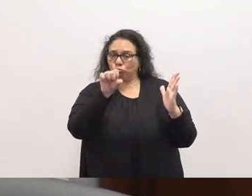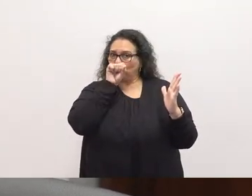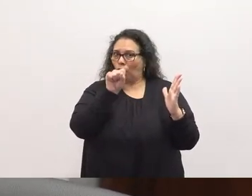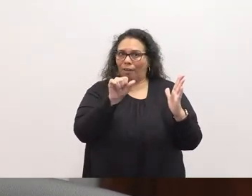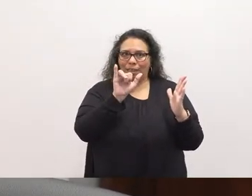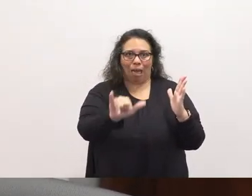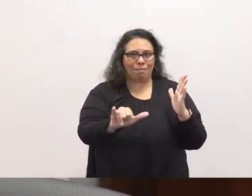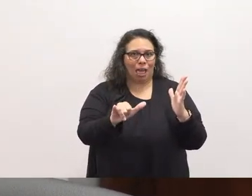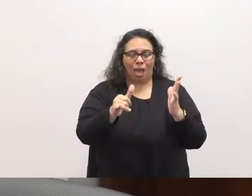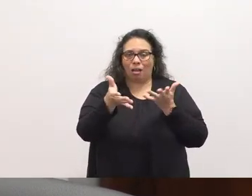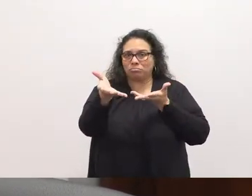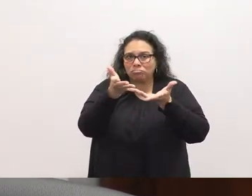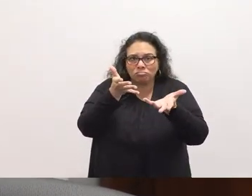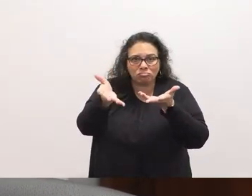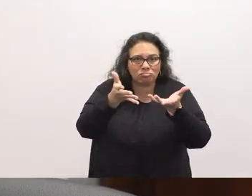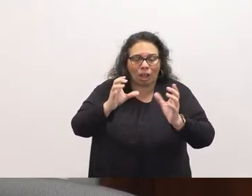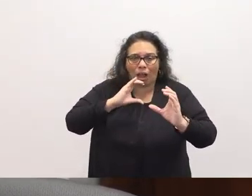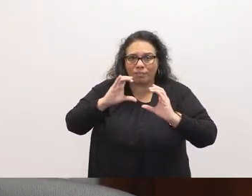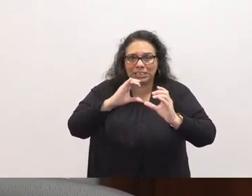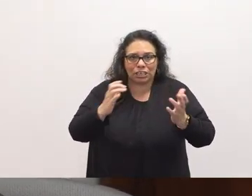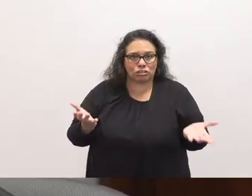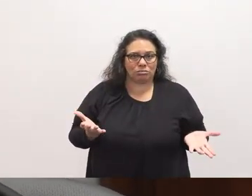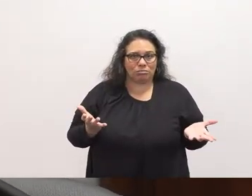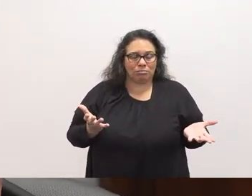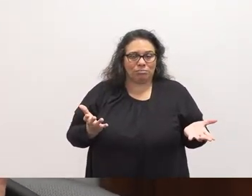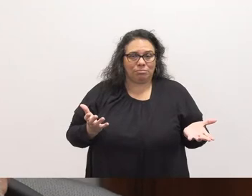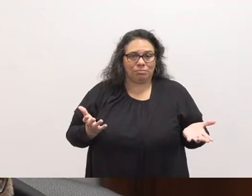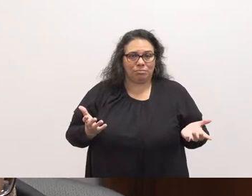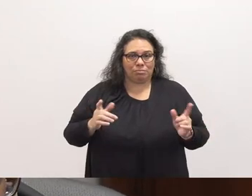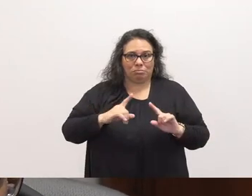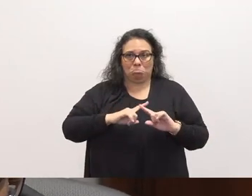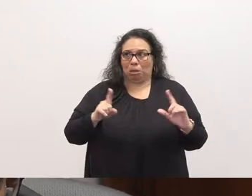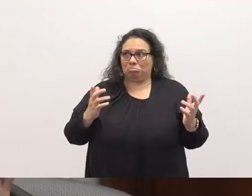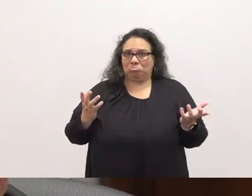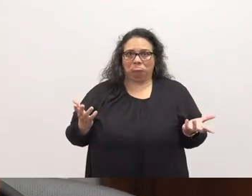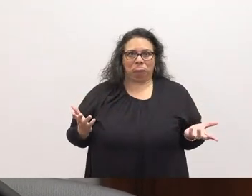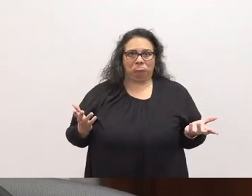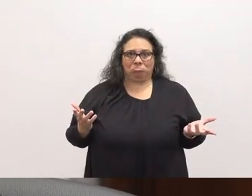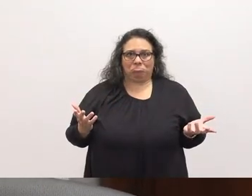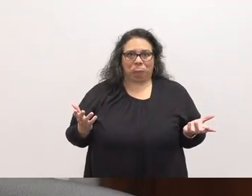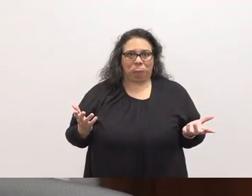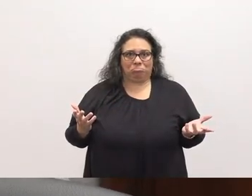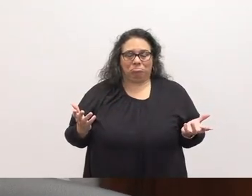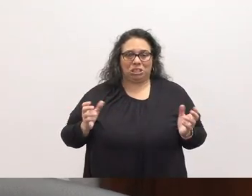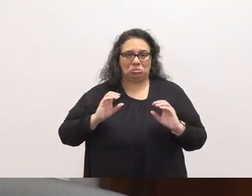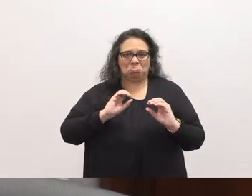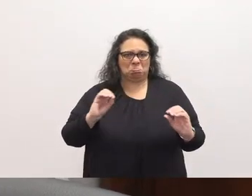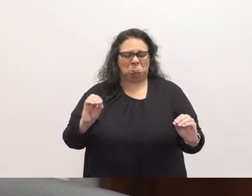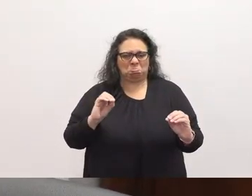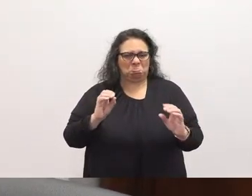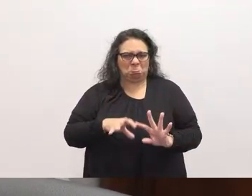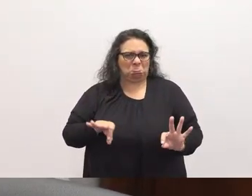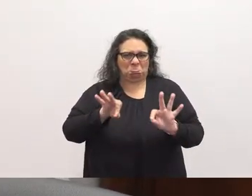that conversation. But in actuality, I don't think there are substantial changes to the